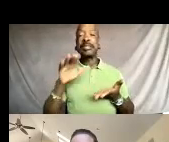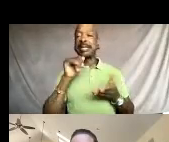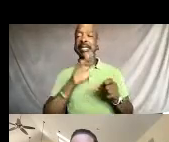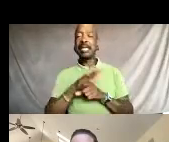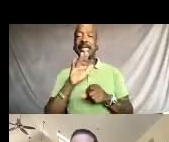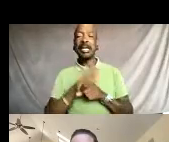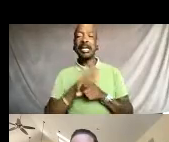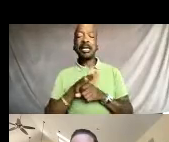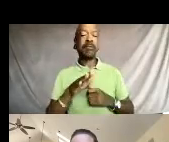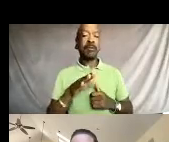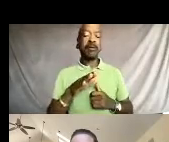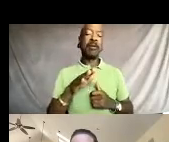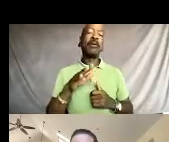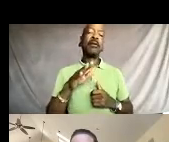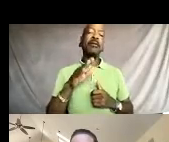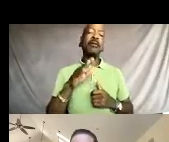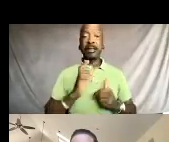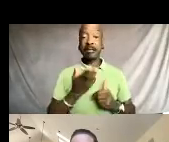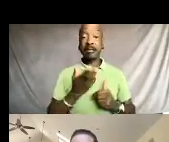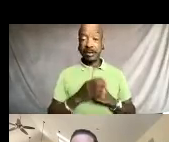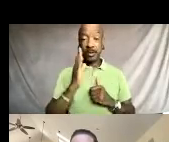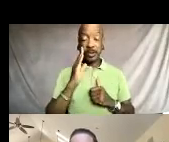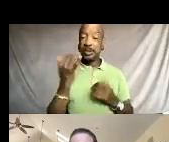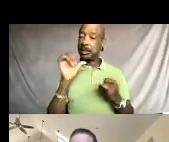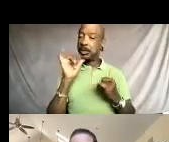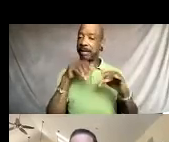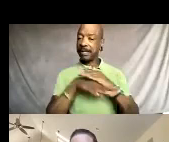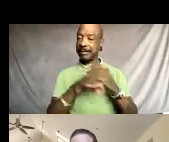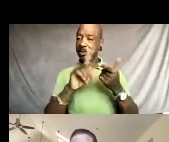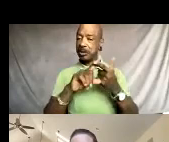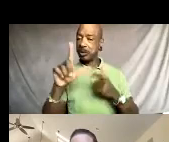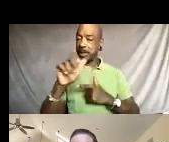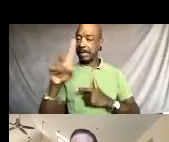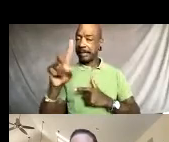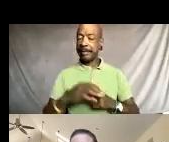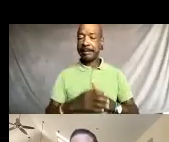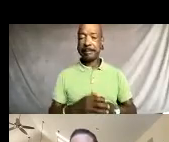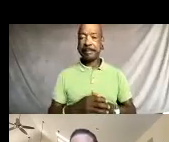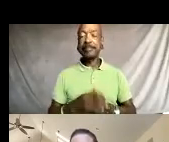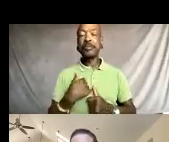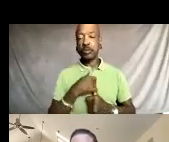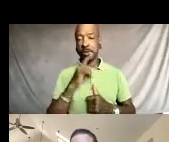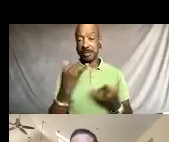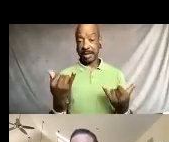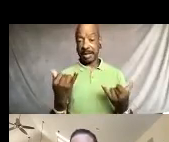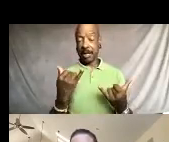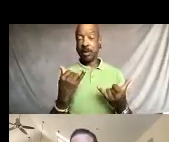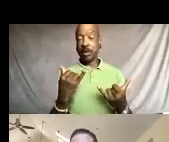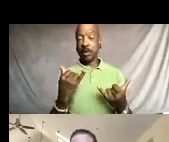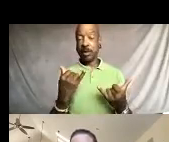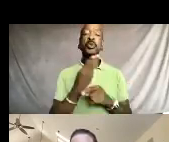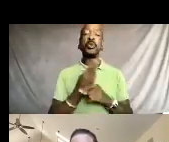by. So many of us still don't have access to land. So we want to take this love,